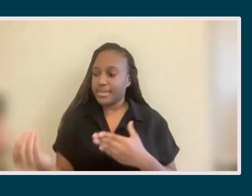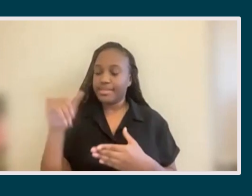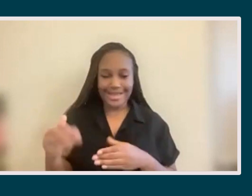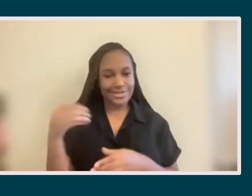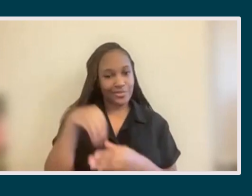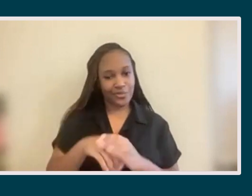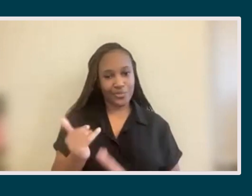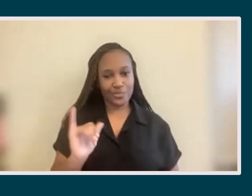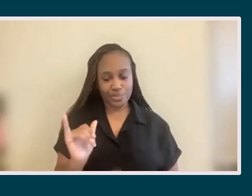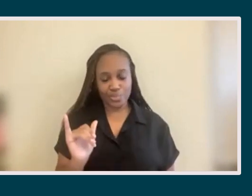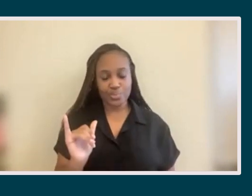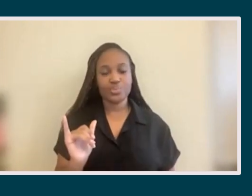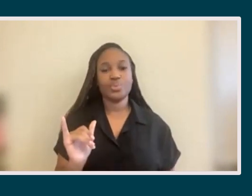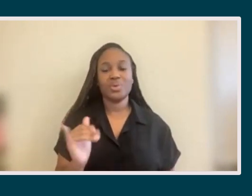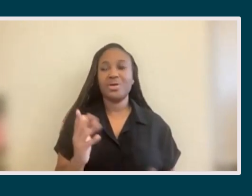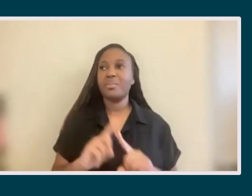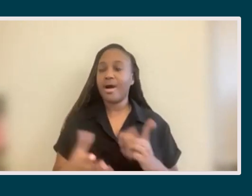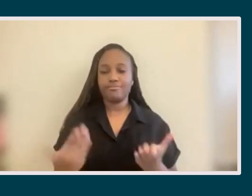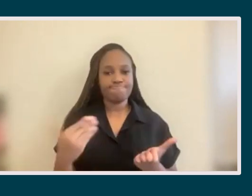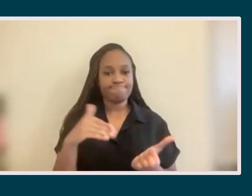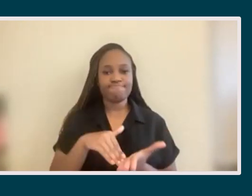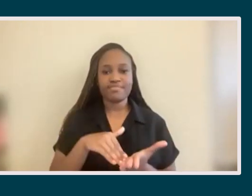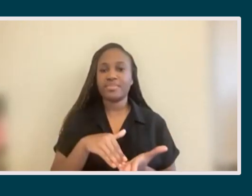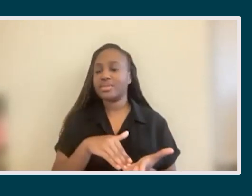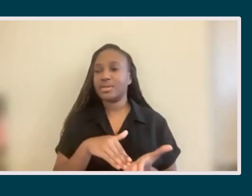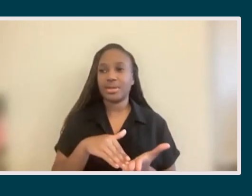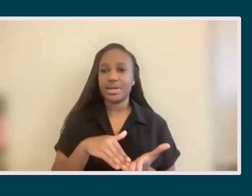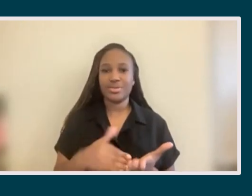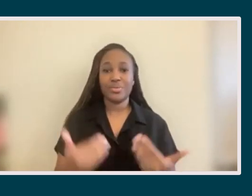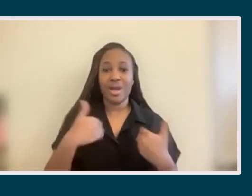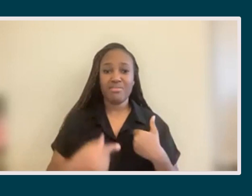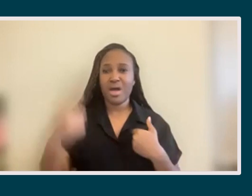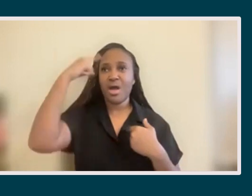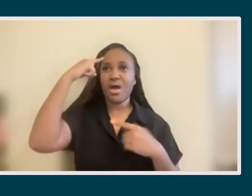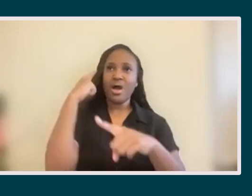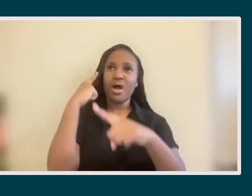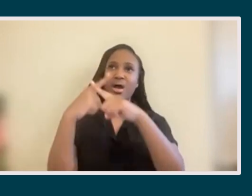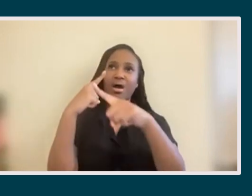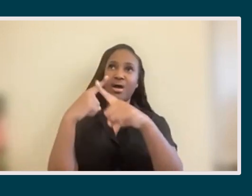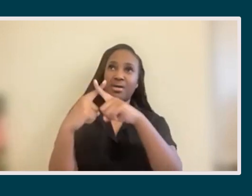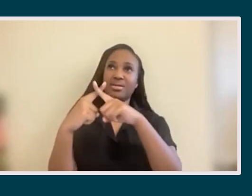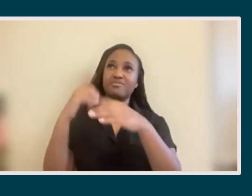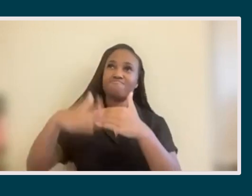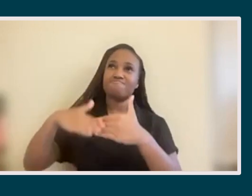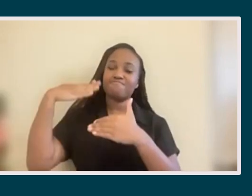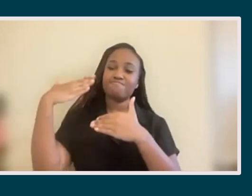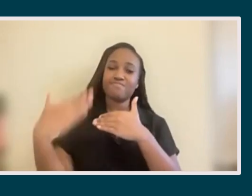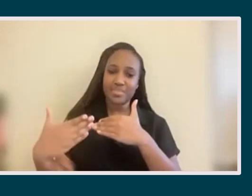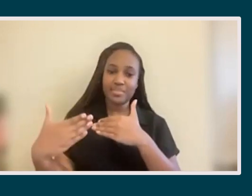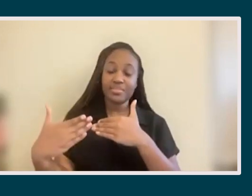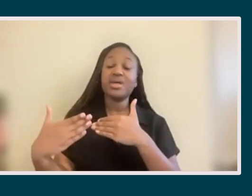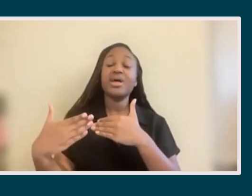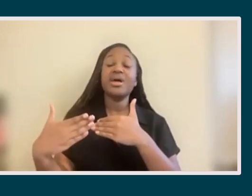that. Again, if you get that pragmatic optimism, one more step, and then you've made it that much easier for the